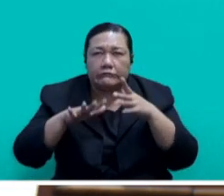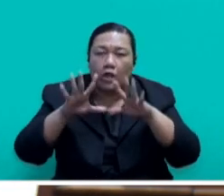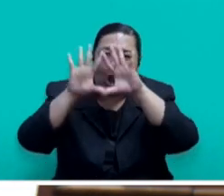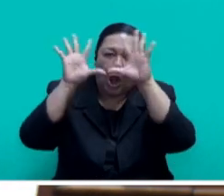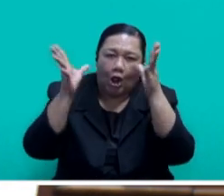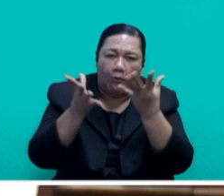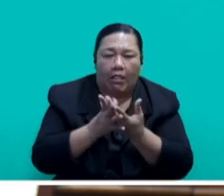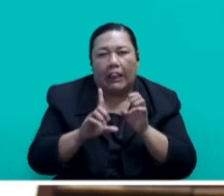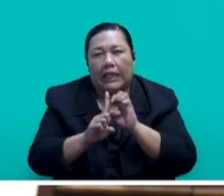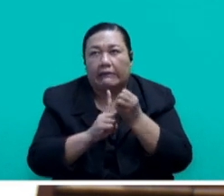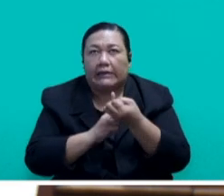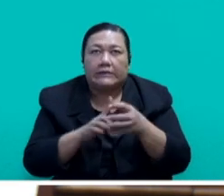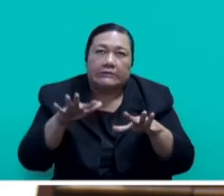environment.